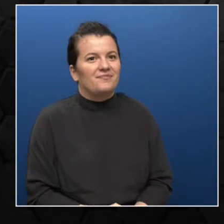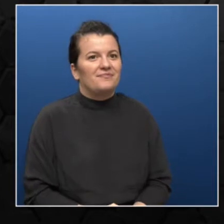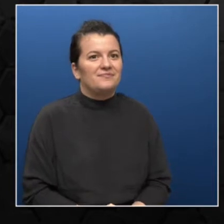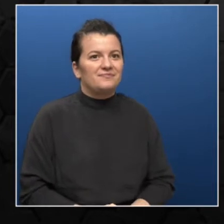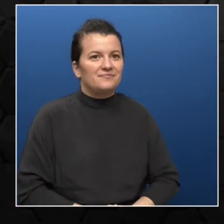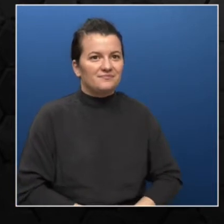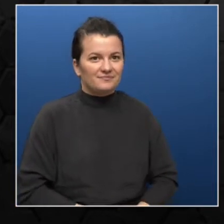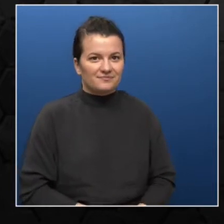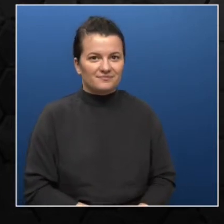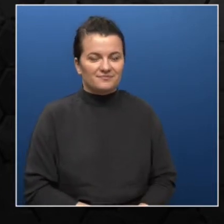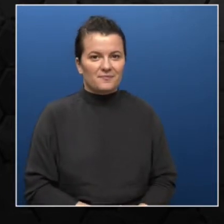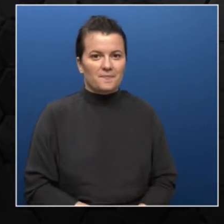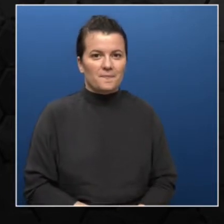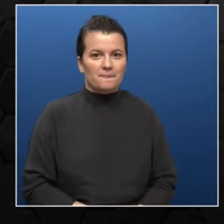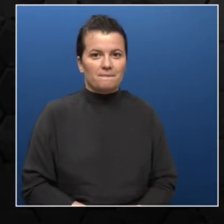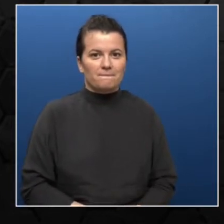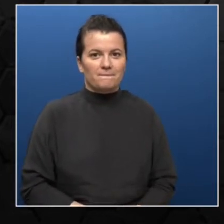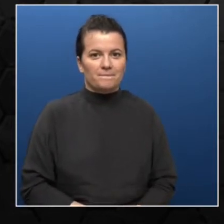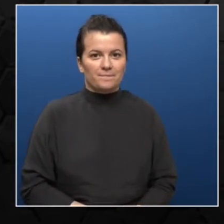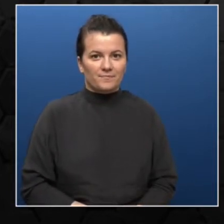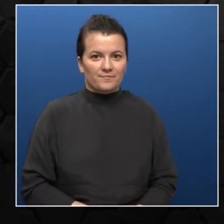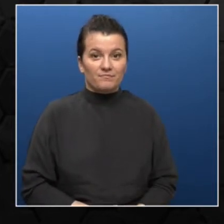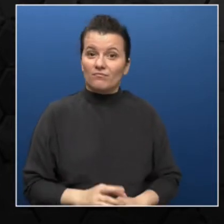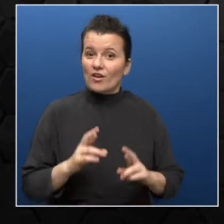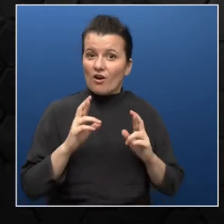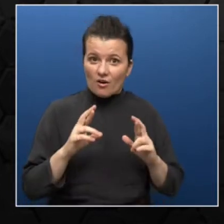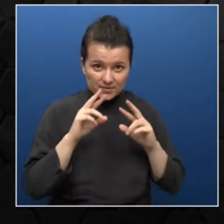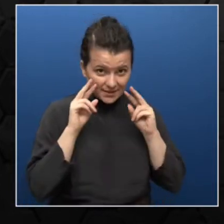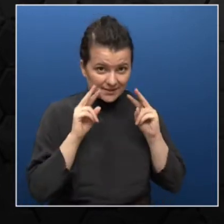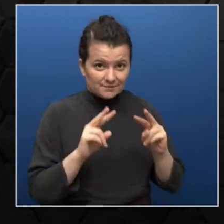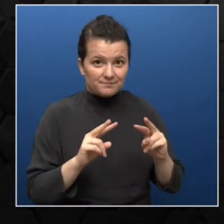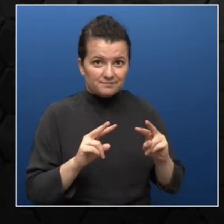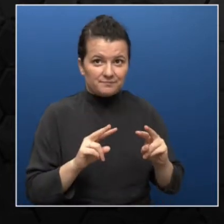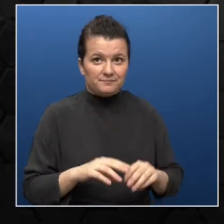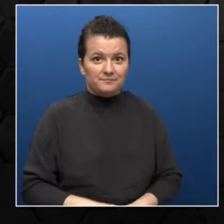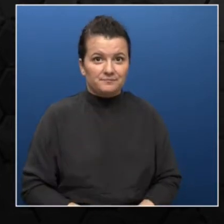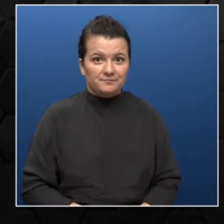Yeah, I hope it should be visible now. Yes, we can see it.